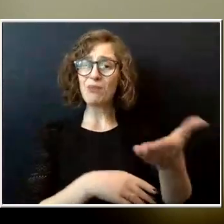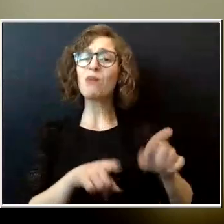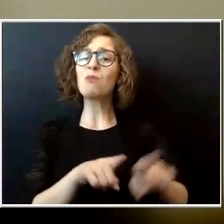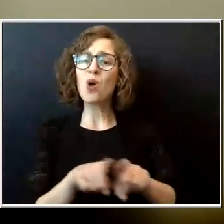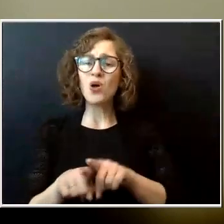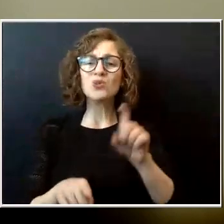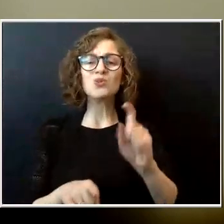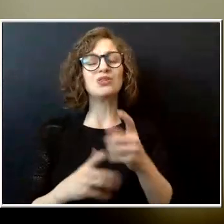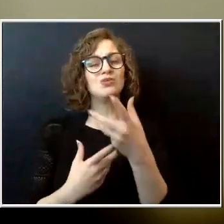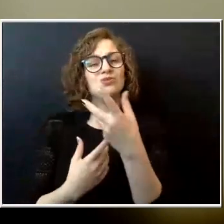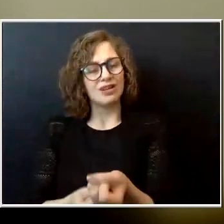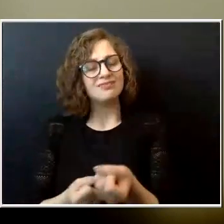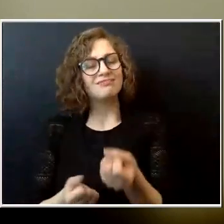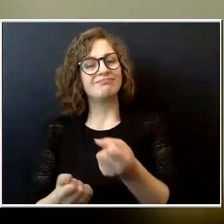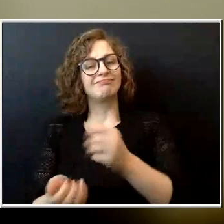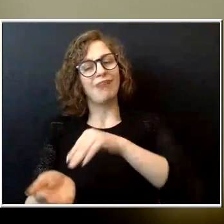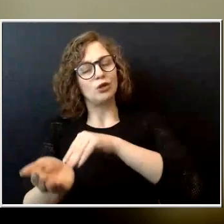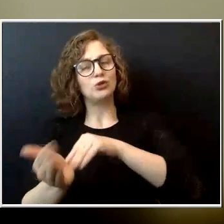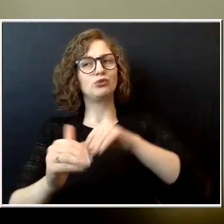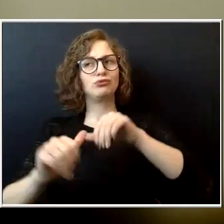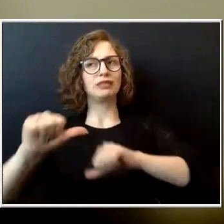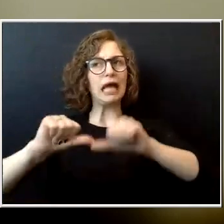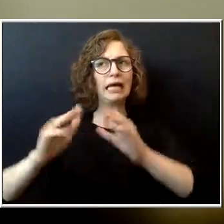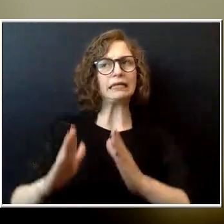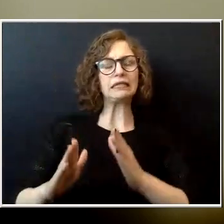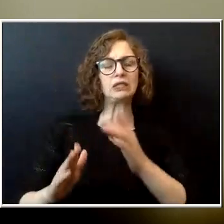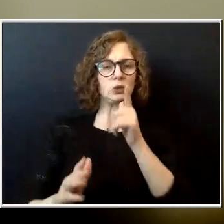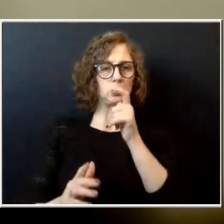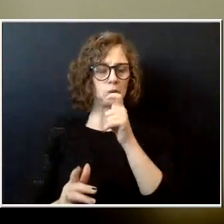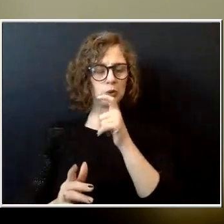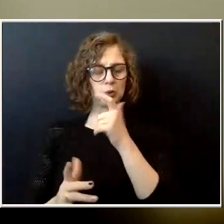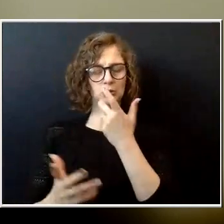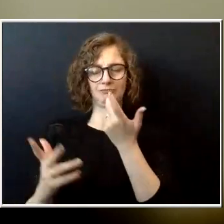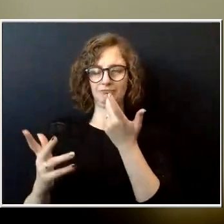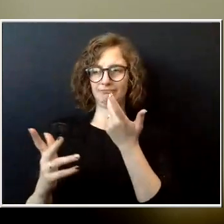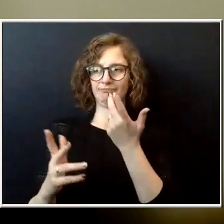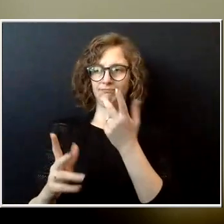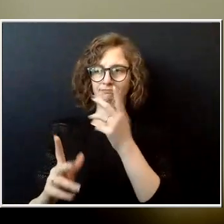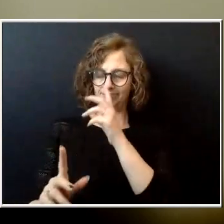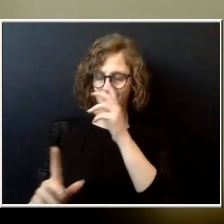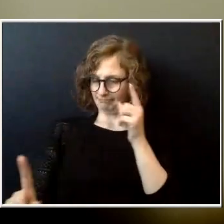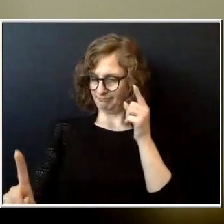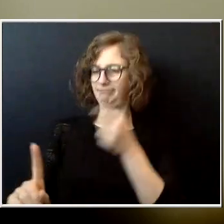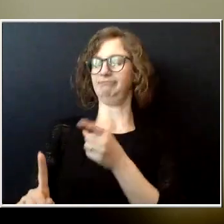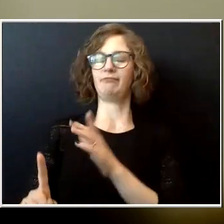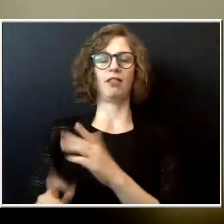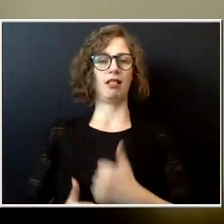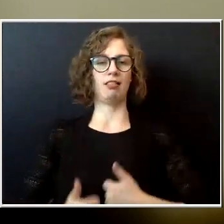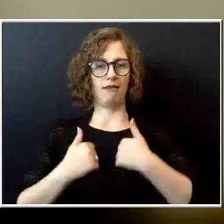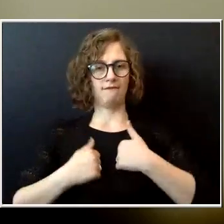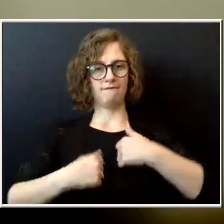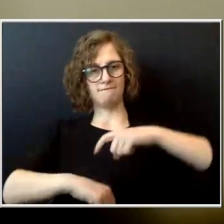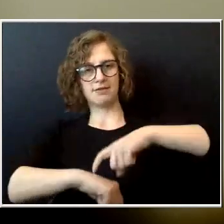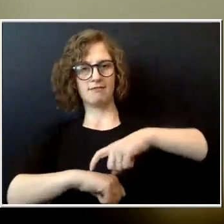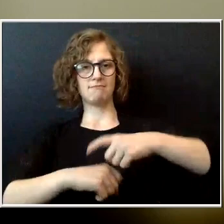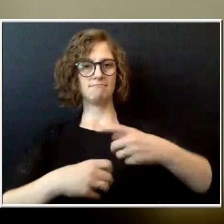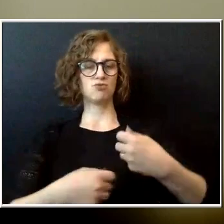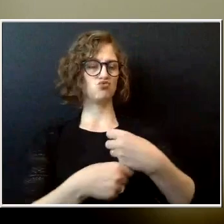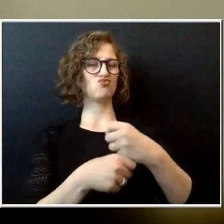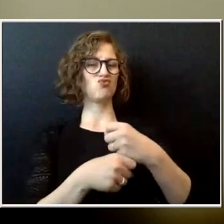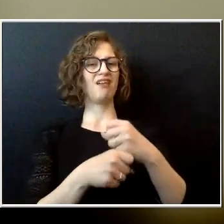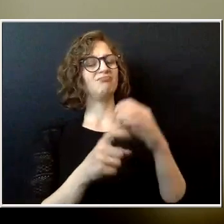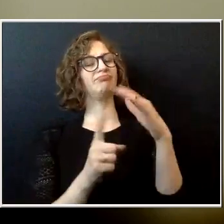practitioners and scientists, those people that are dedicating their lives and their time to creating a safe environment so that we can give you the